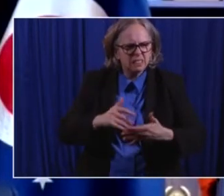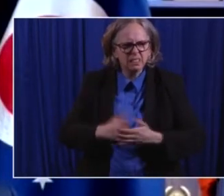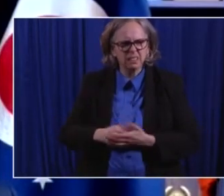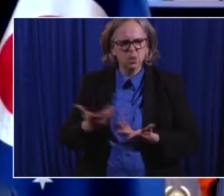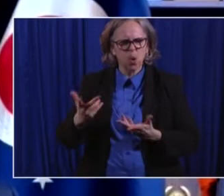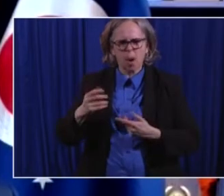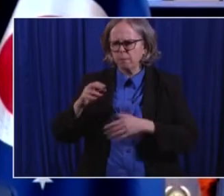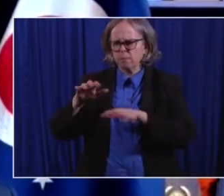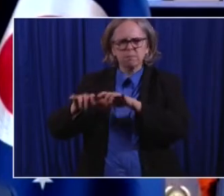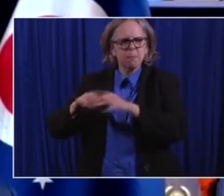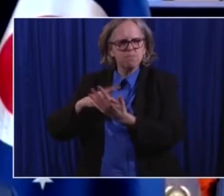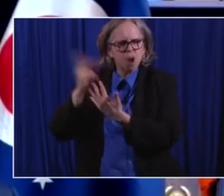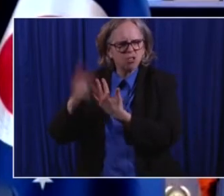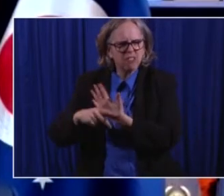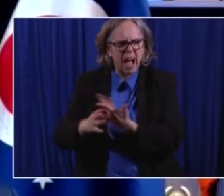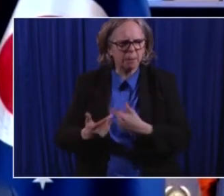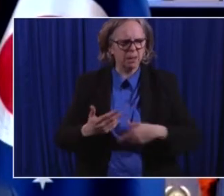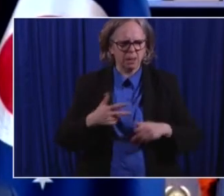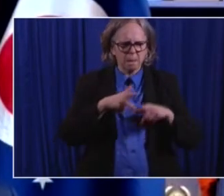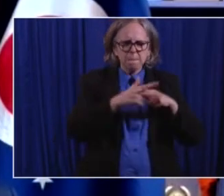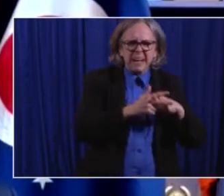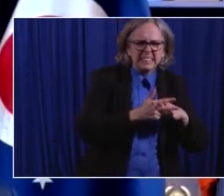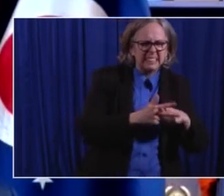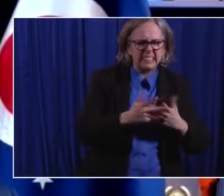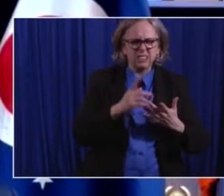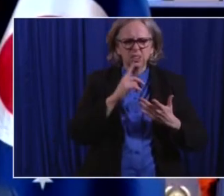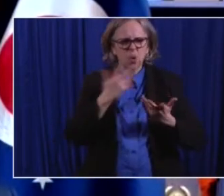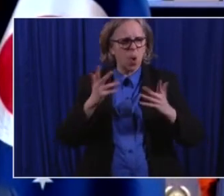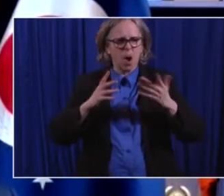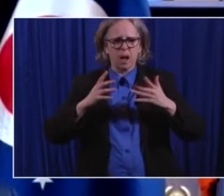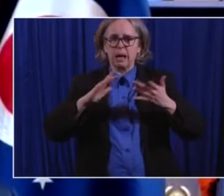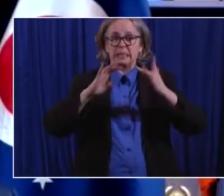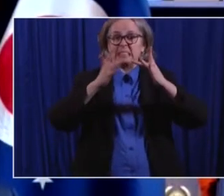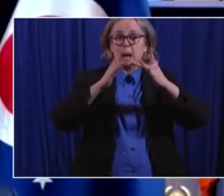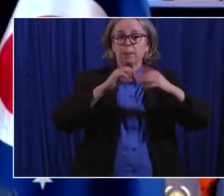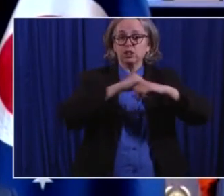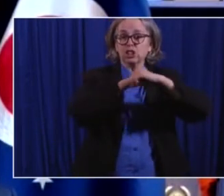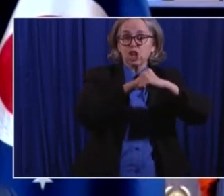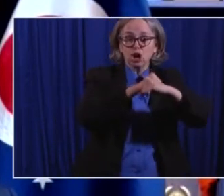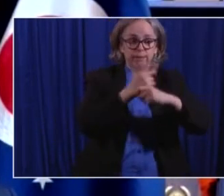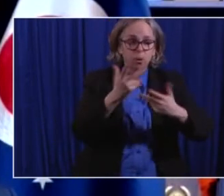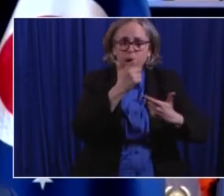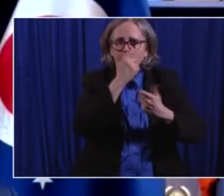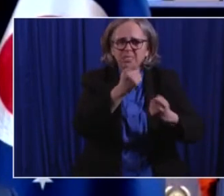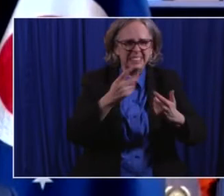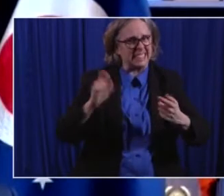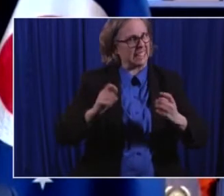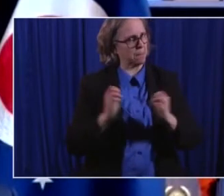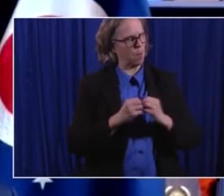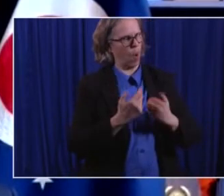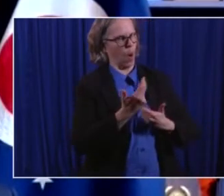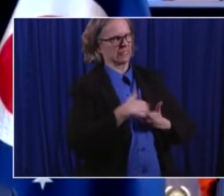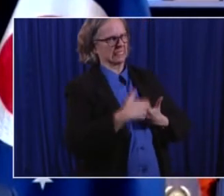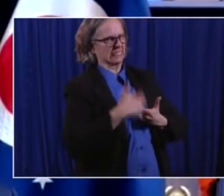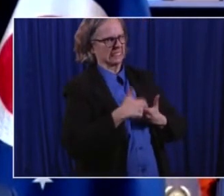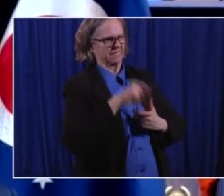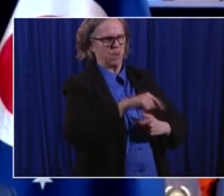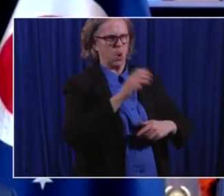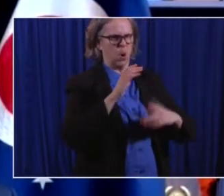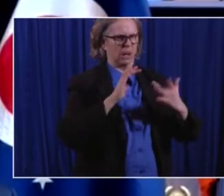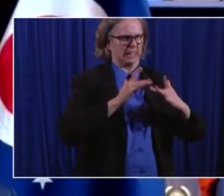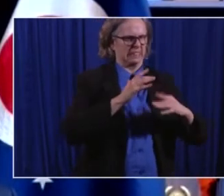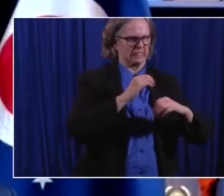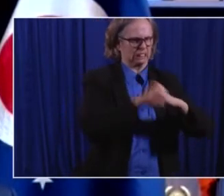cybersecurity, hey, who doesn't need more cybersecurity talent today? If it's something that you're interested in, we've got